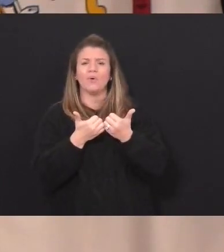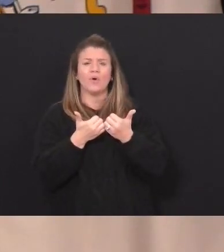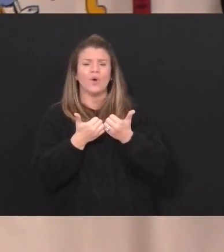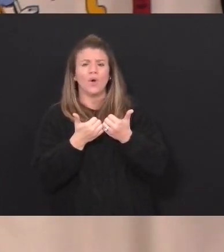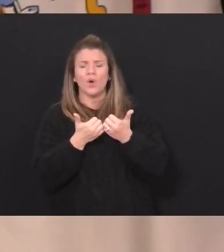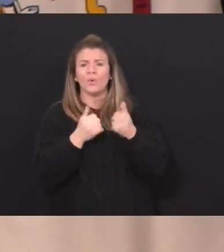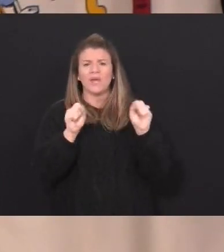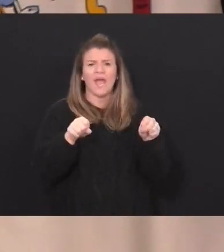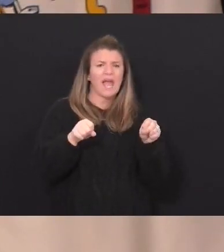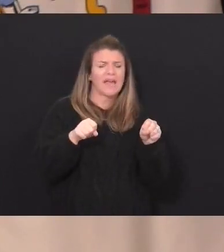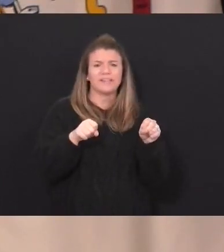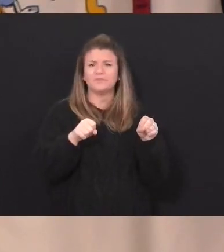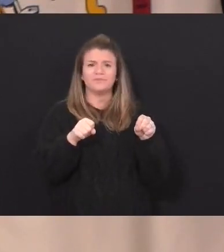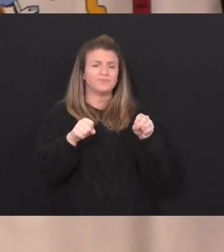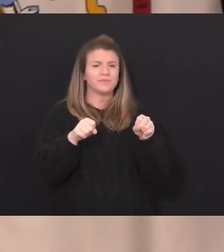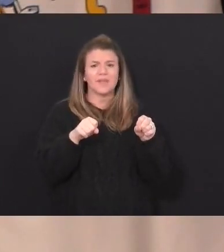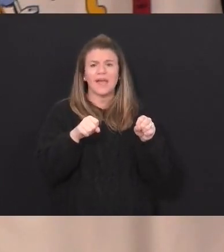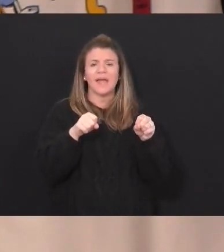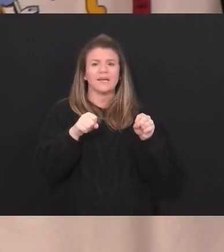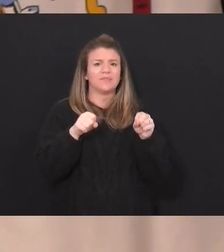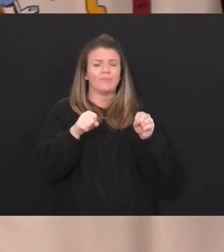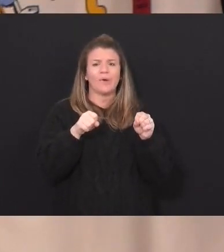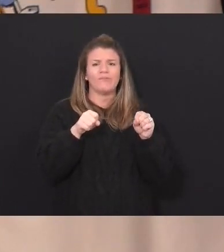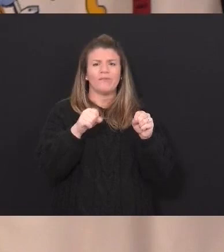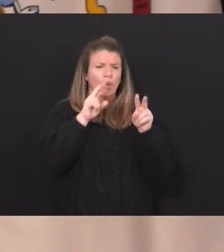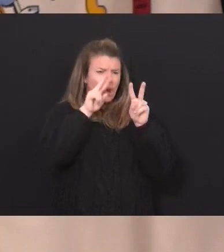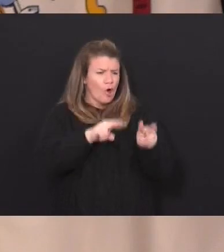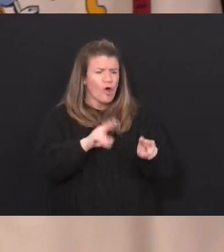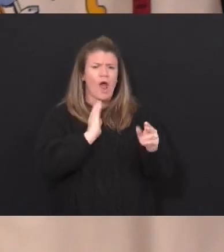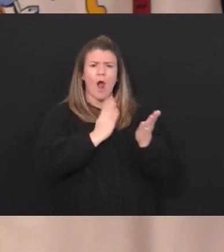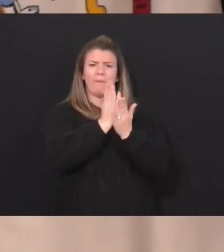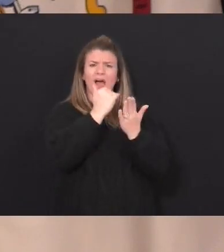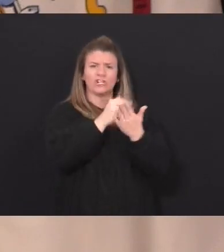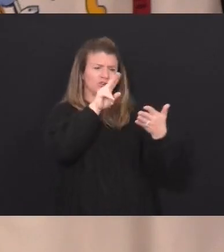mid-year or budget cuts at that point in time,